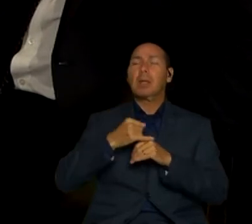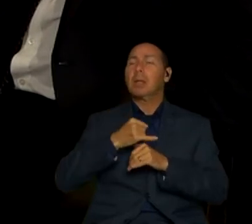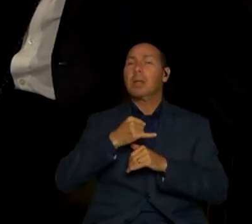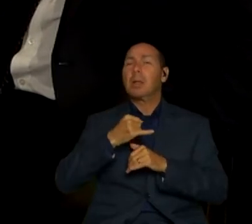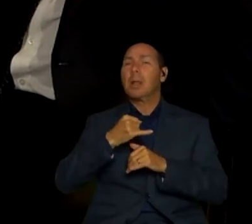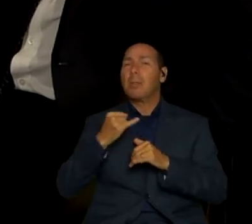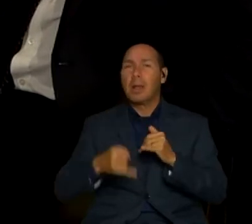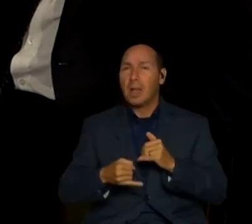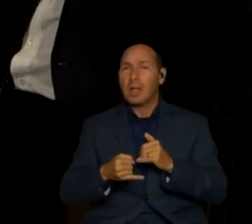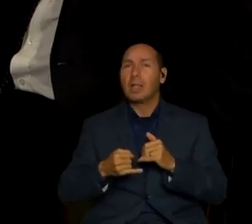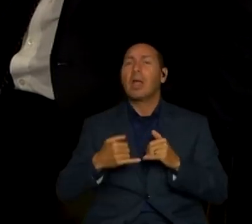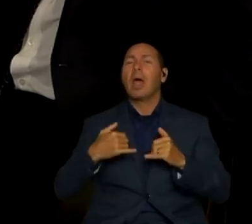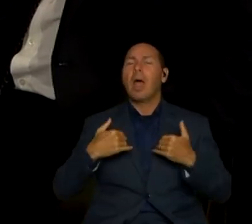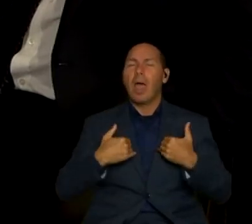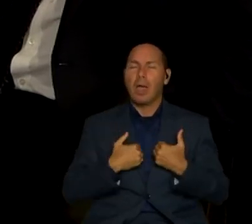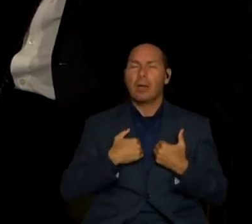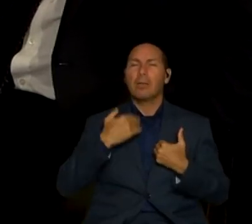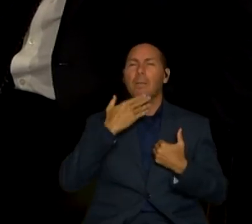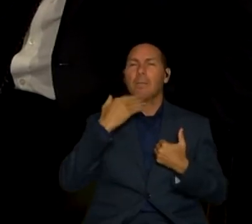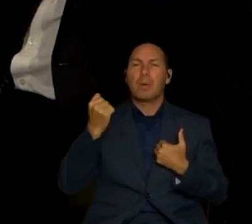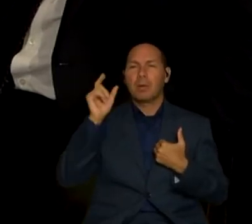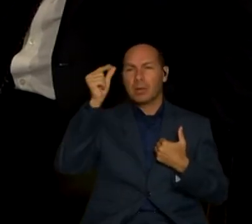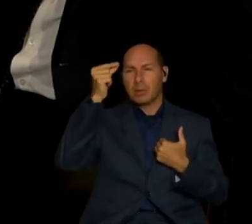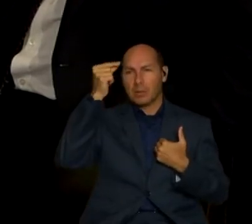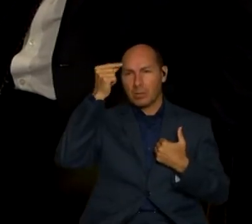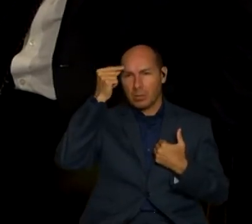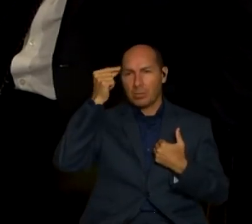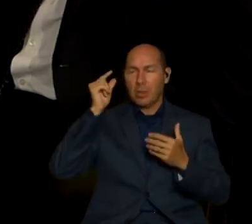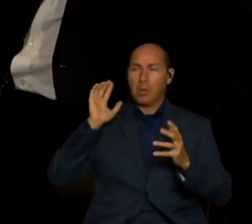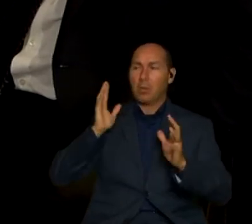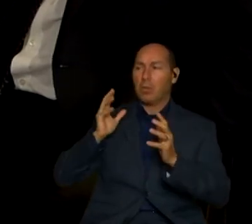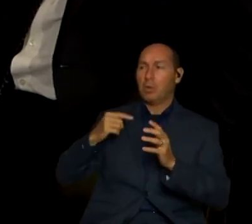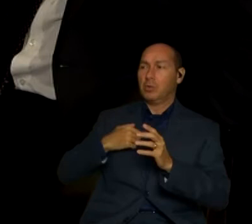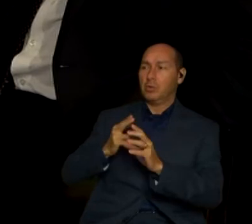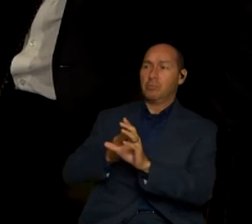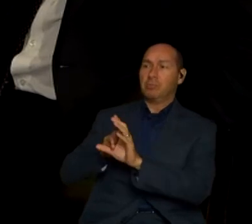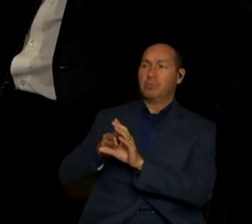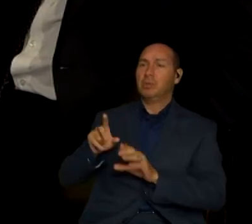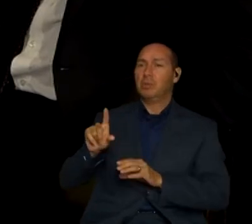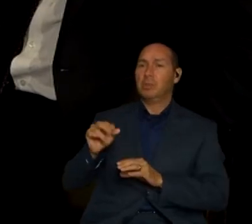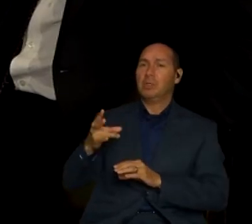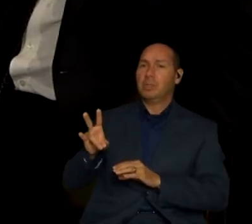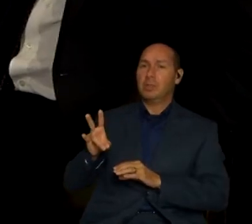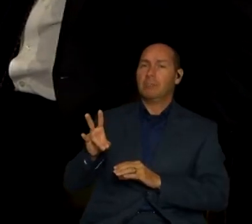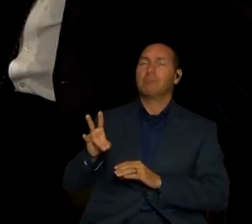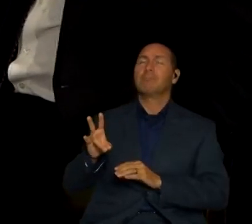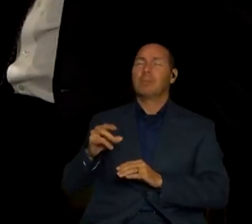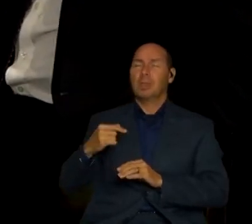one that I joined back in 2017. I'm pretty darn sure of that.